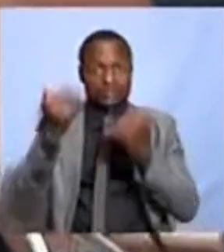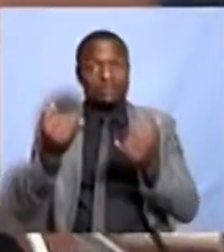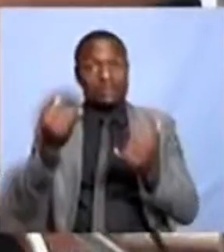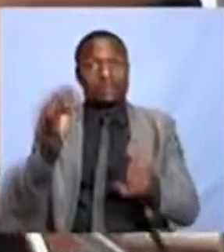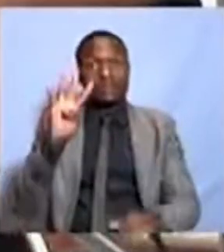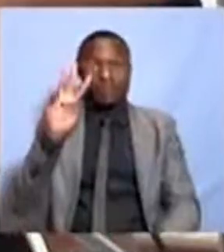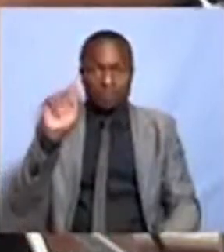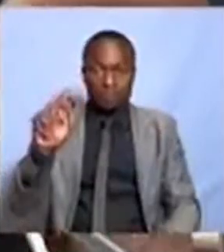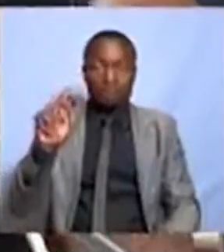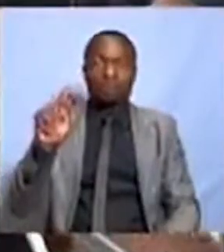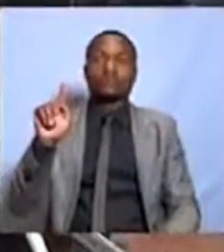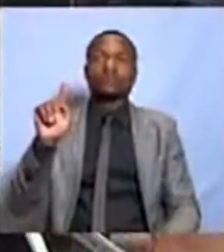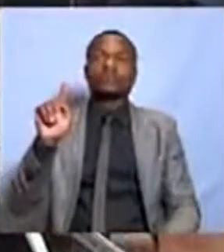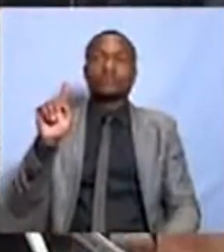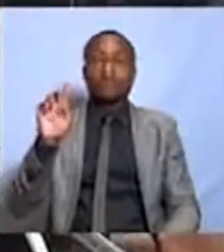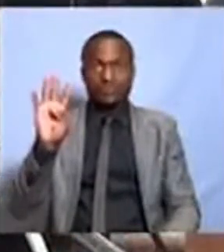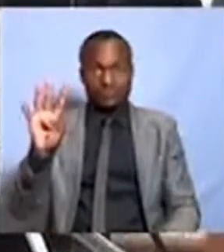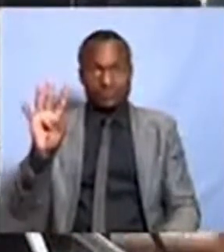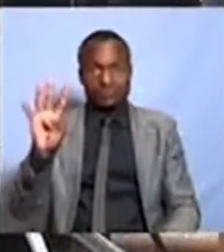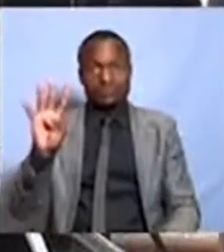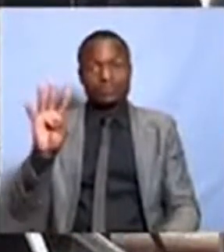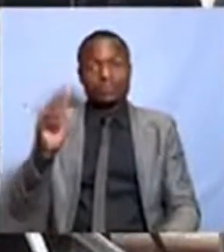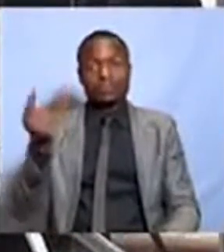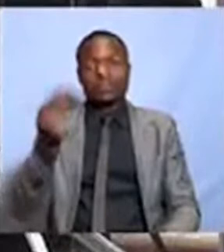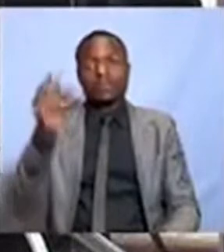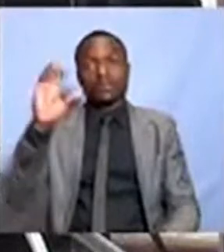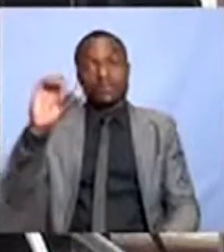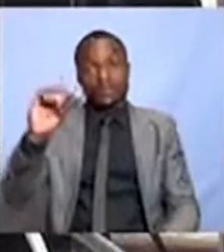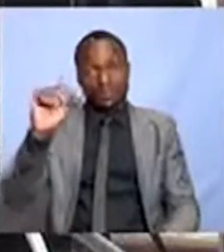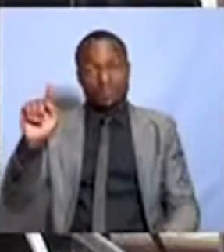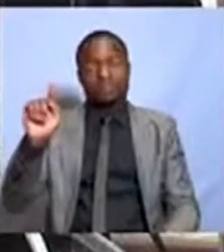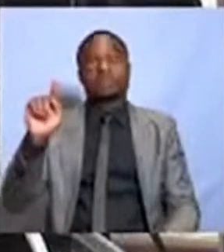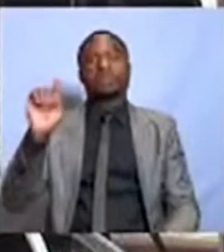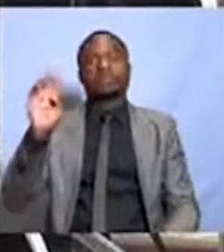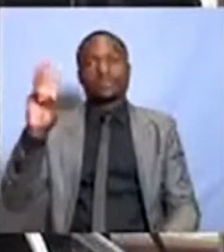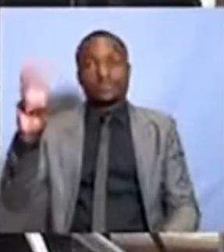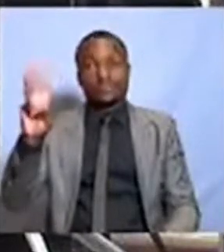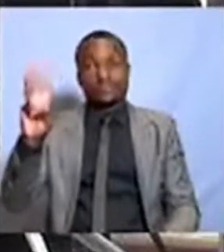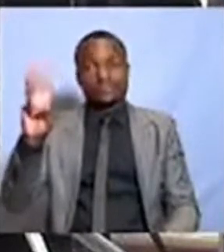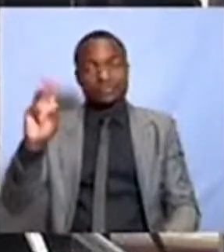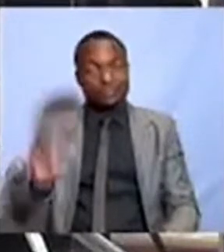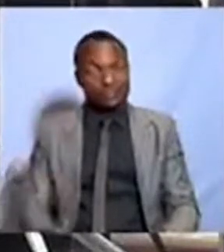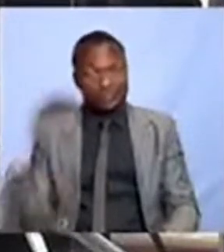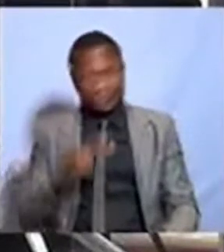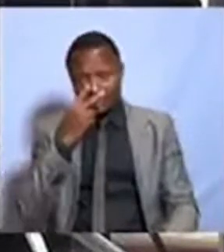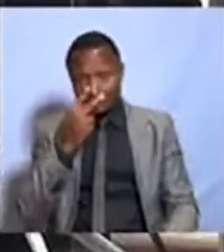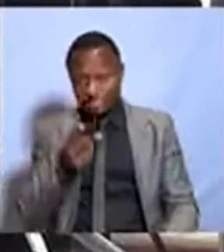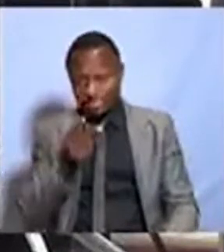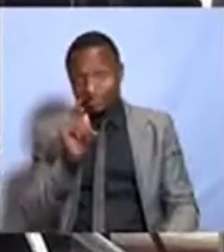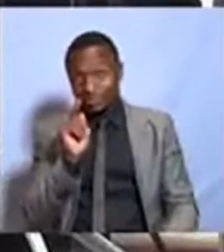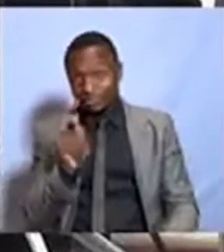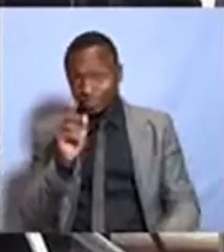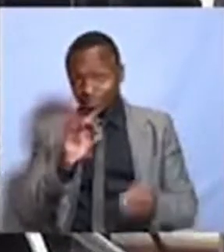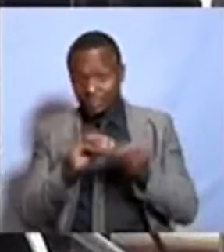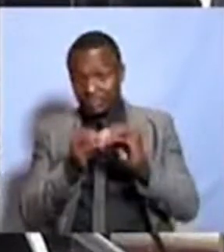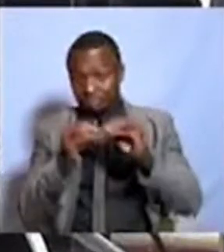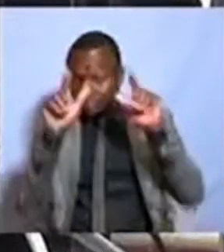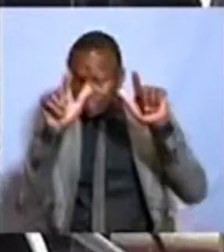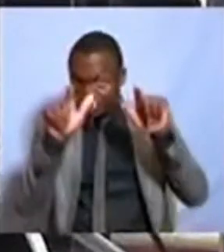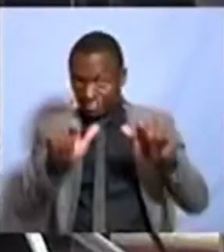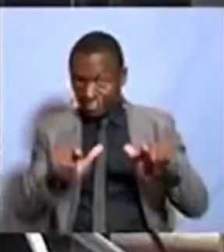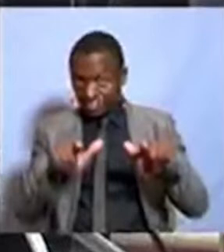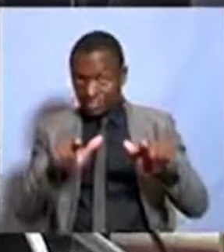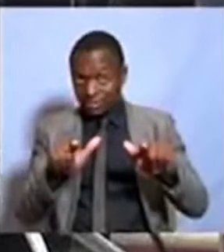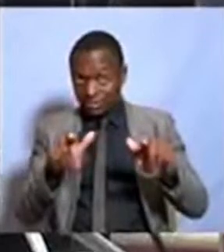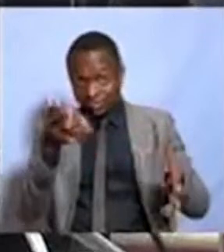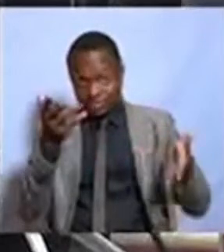by 0.6%, by 0.6 from quarter 1 to quarter 2. So that's how we saw that trend was kind of low in this year as